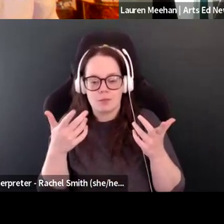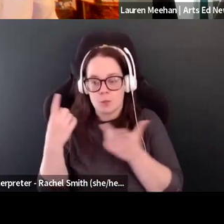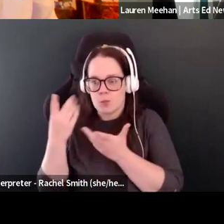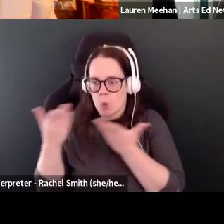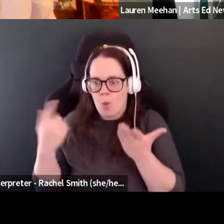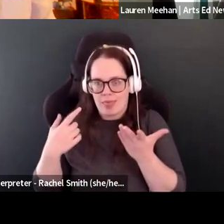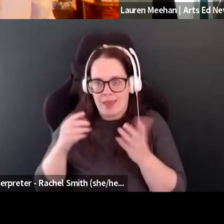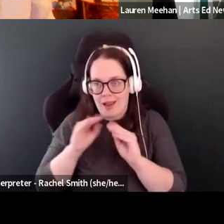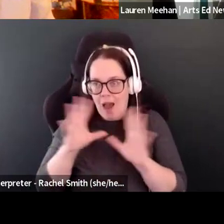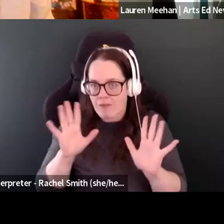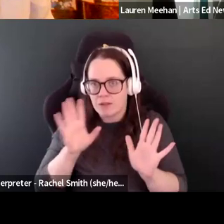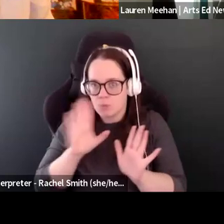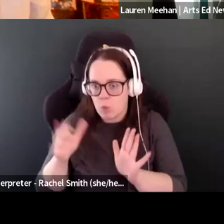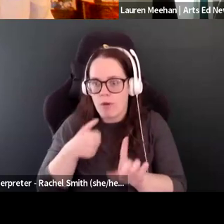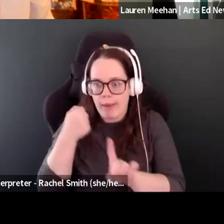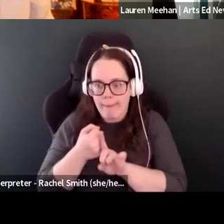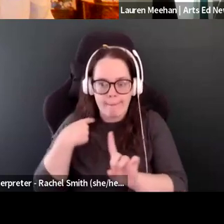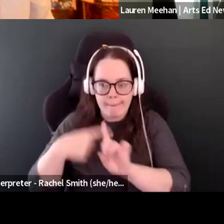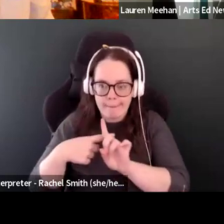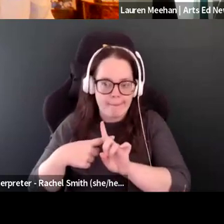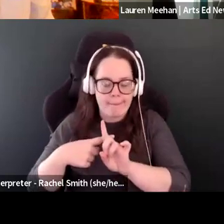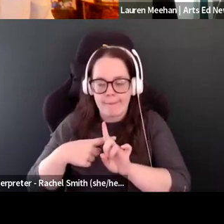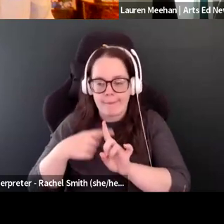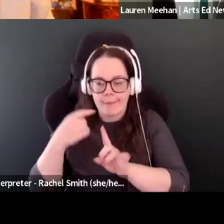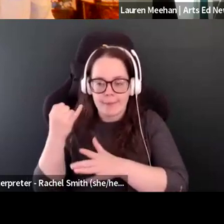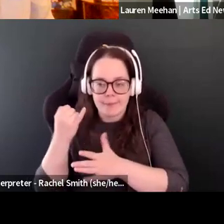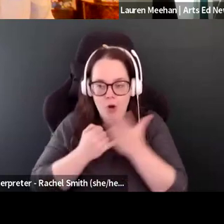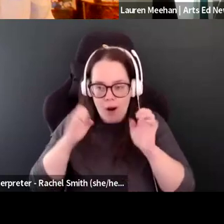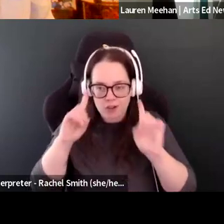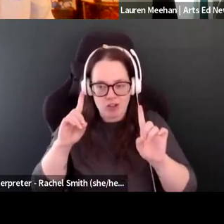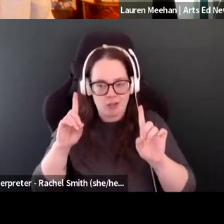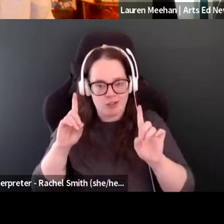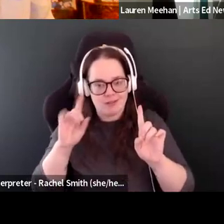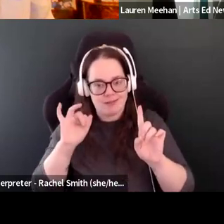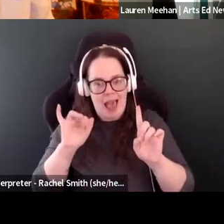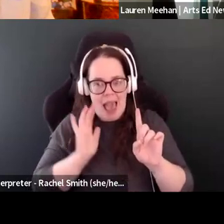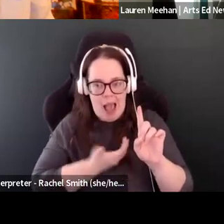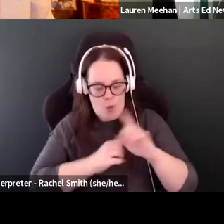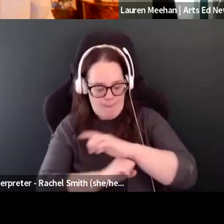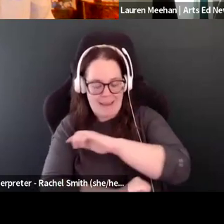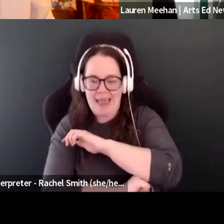is helpful to arts education is expanding that base of arts advocates, and you